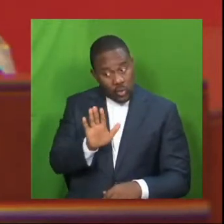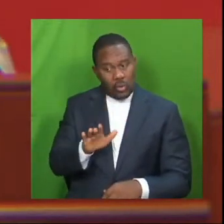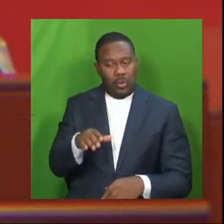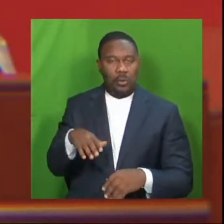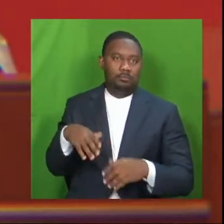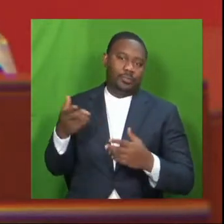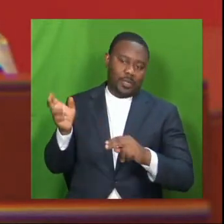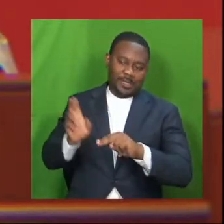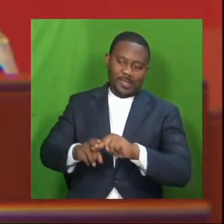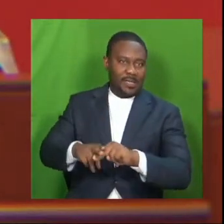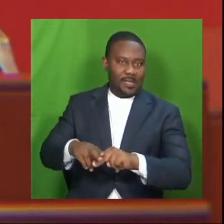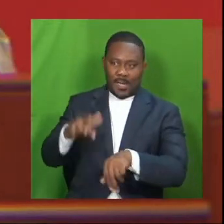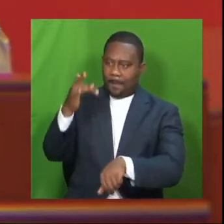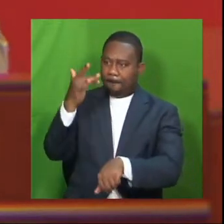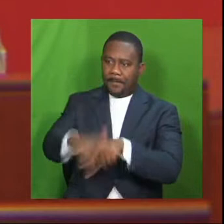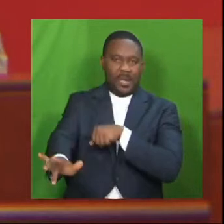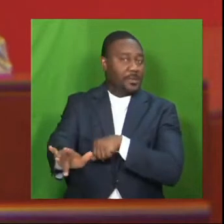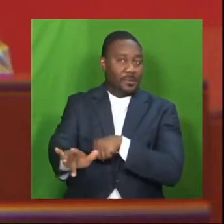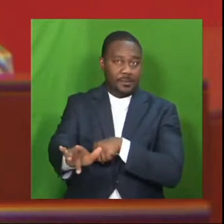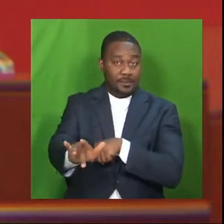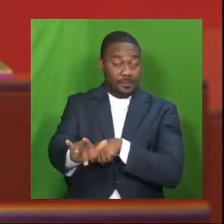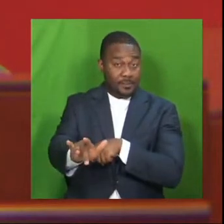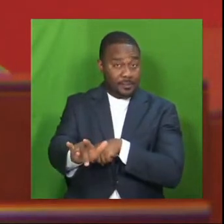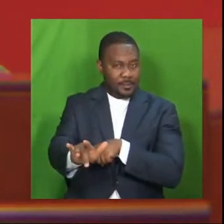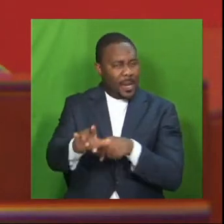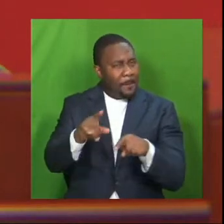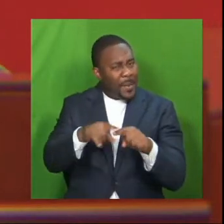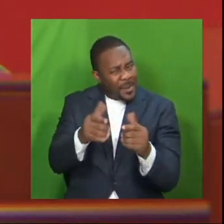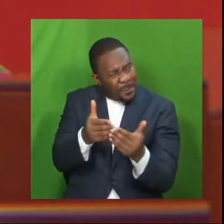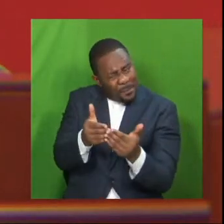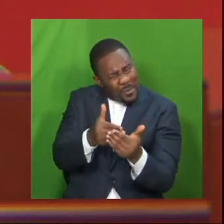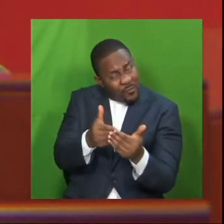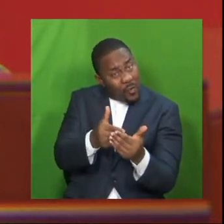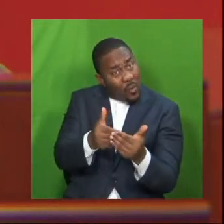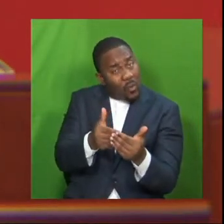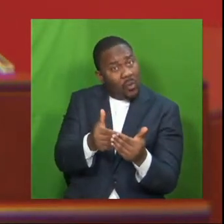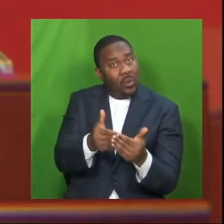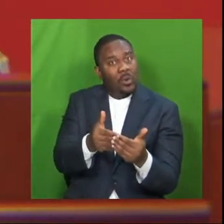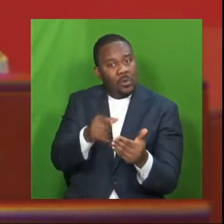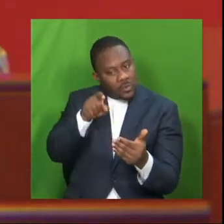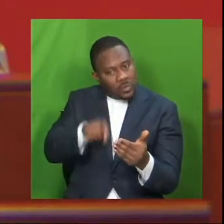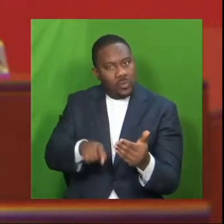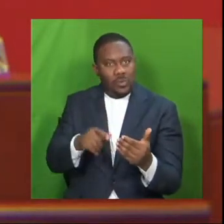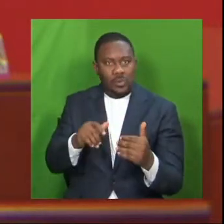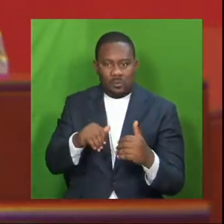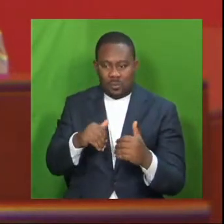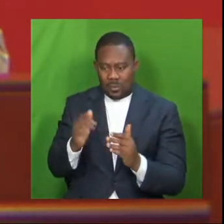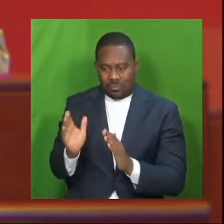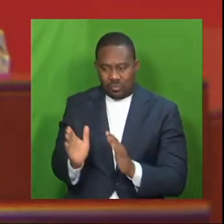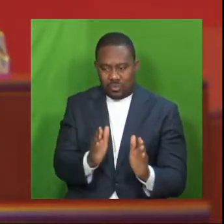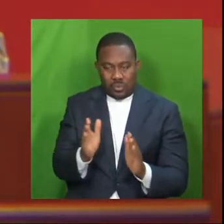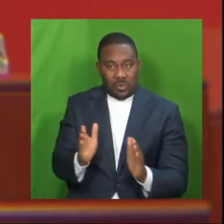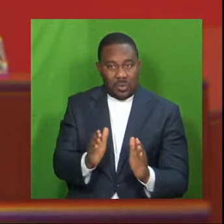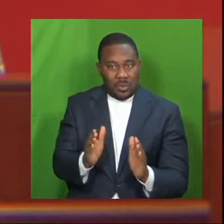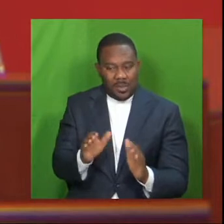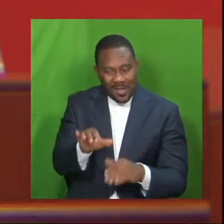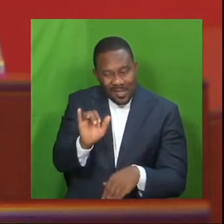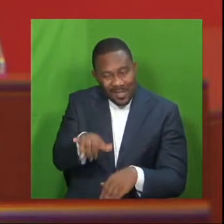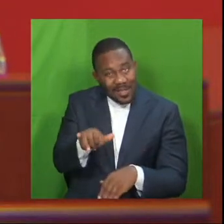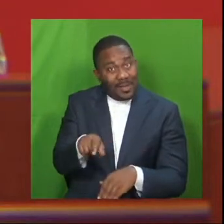noted that. But there must be a procedure of getting that